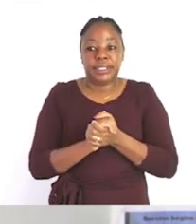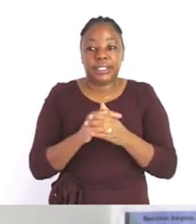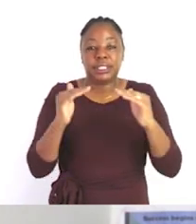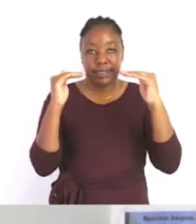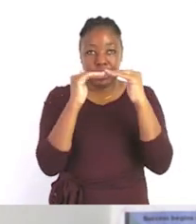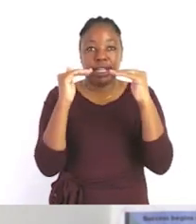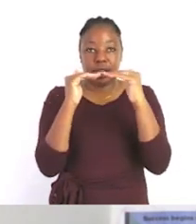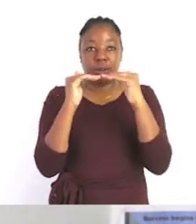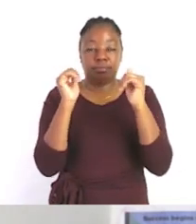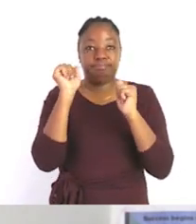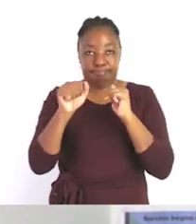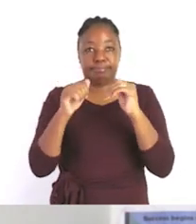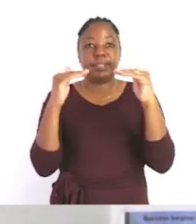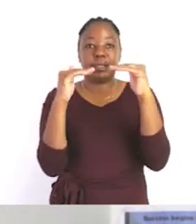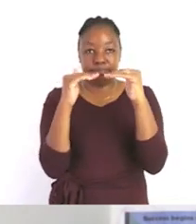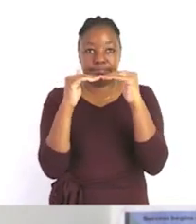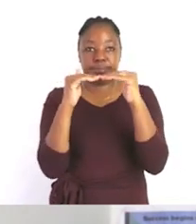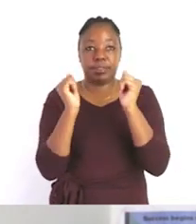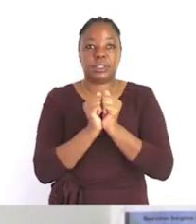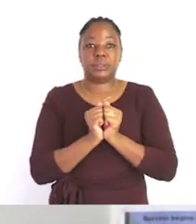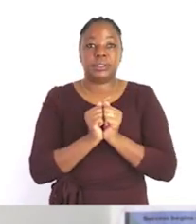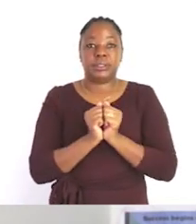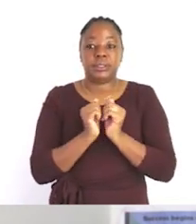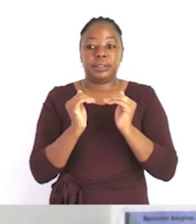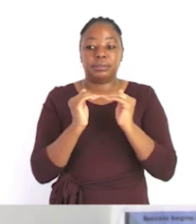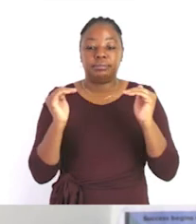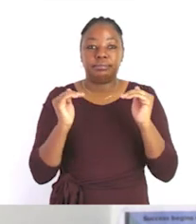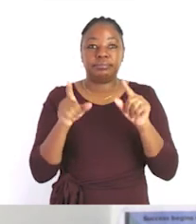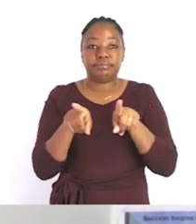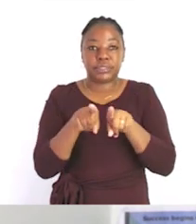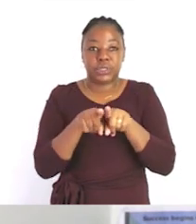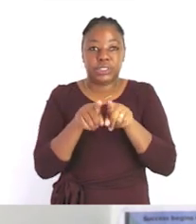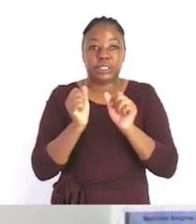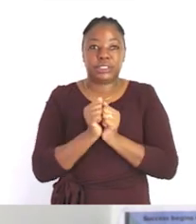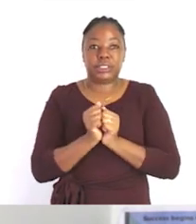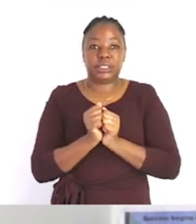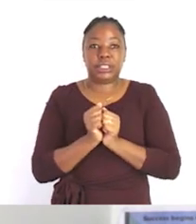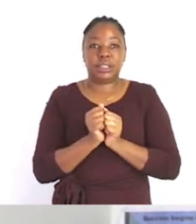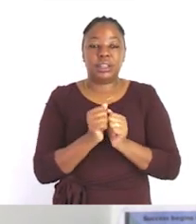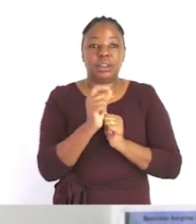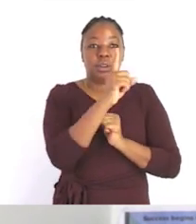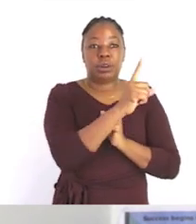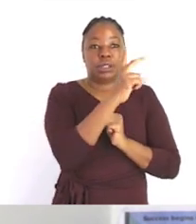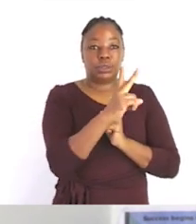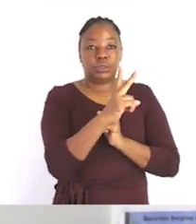it like this. 1, 2, 3,